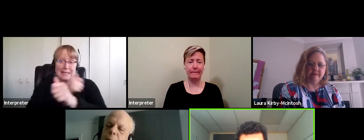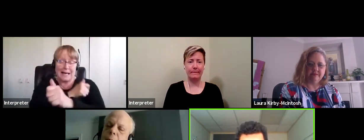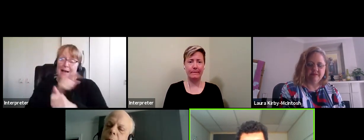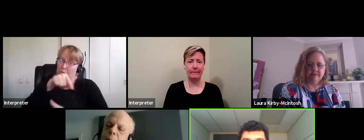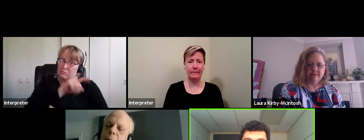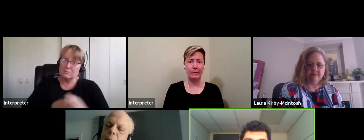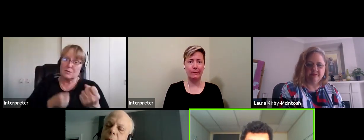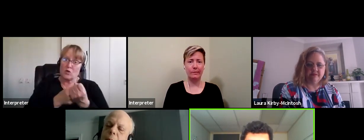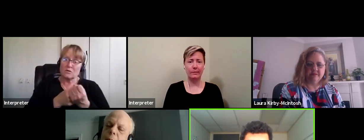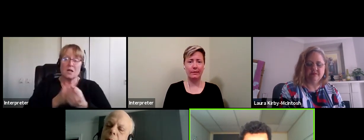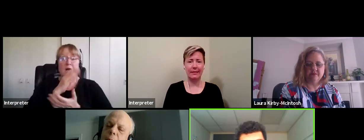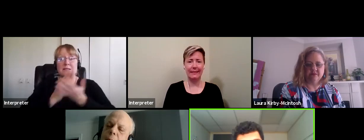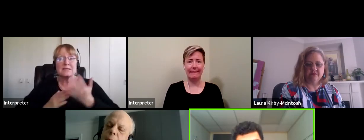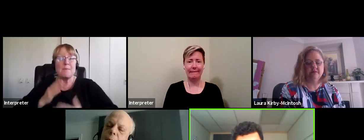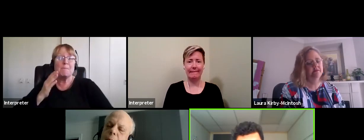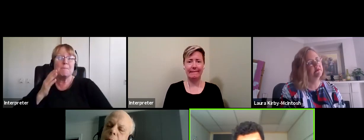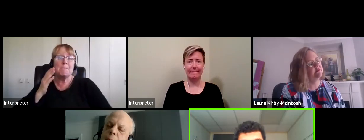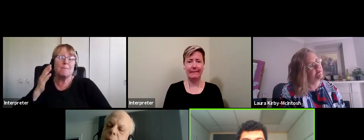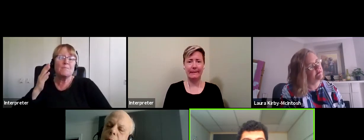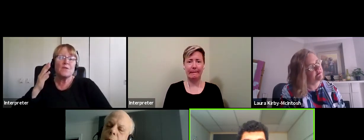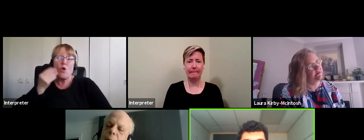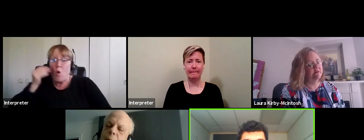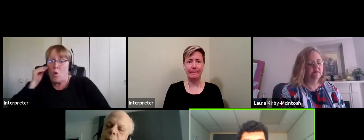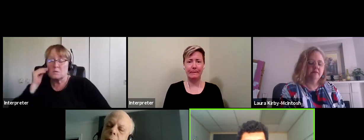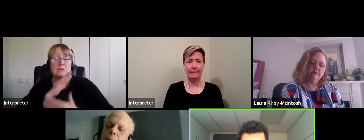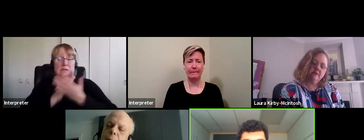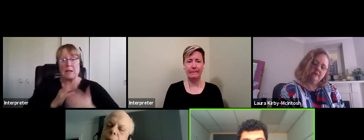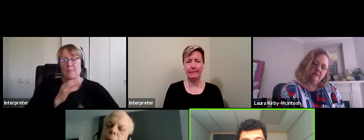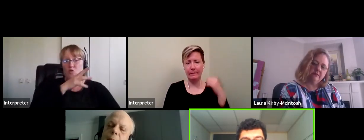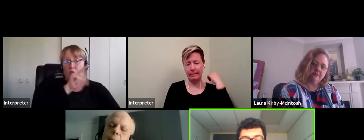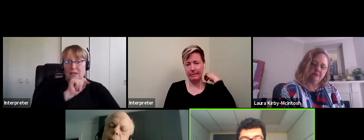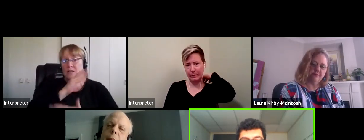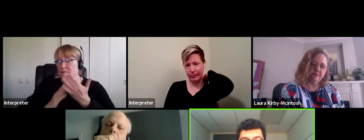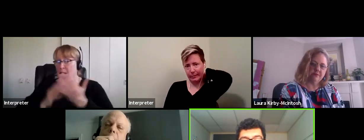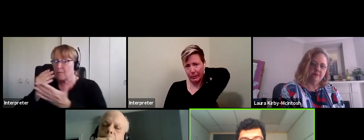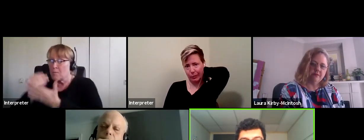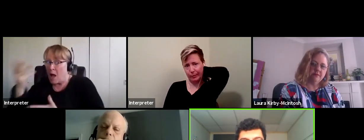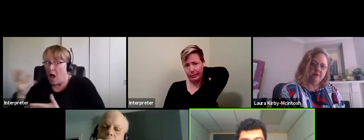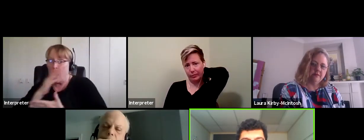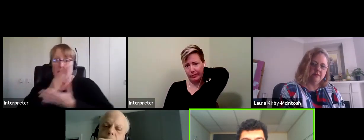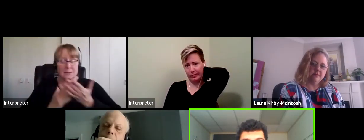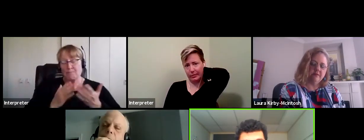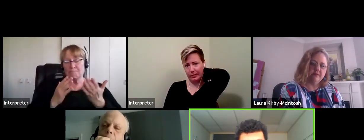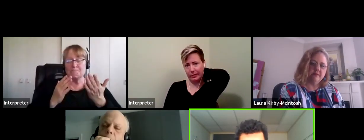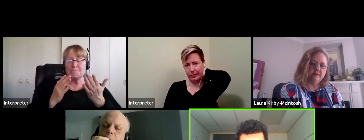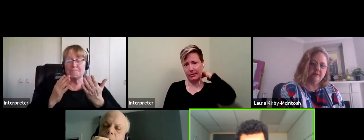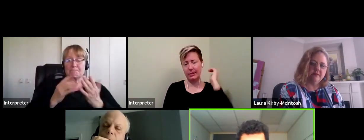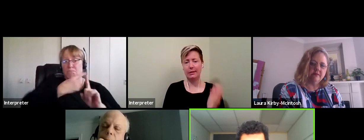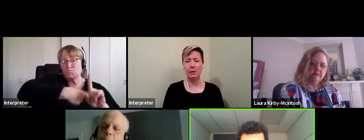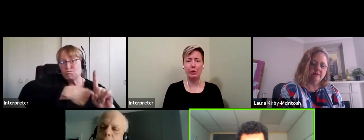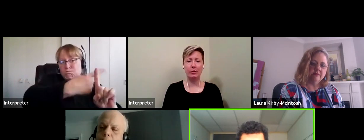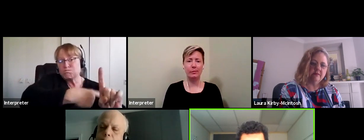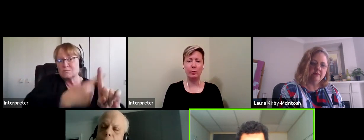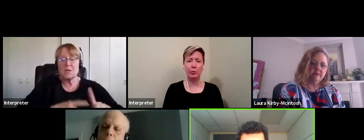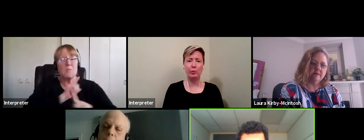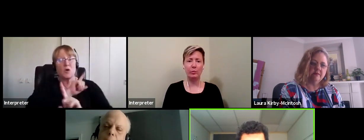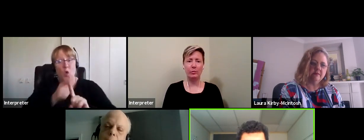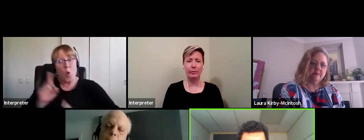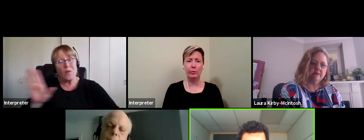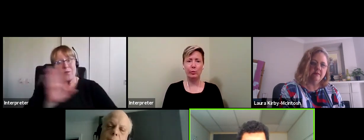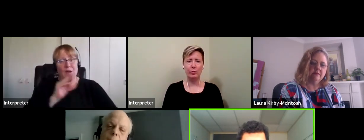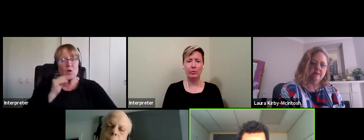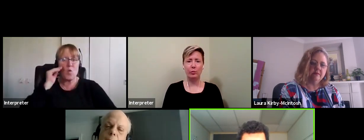residential settings, some that we own, some that we rent, and in many situations, we support people to live independently in their own homes. And